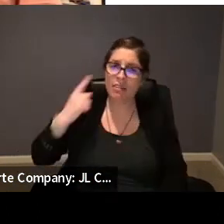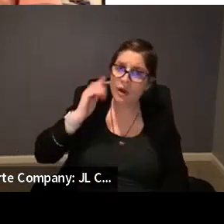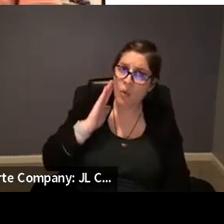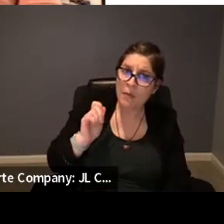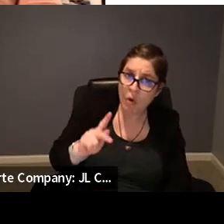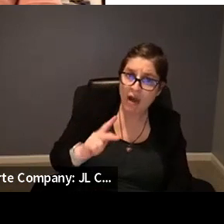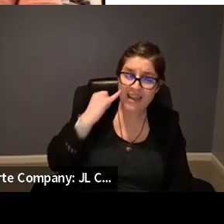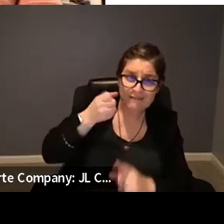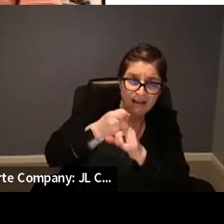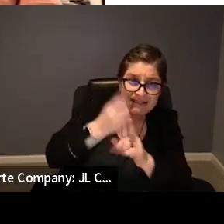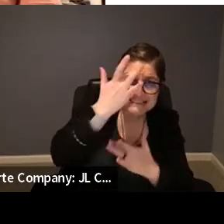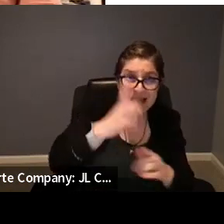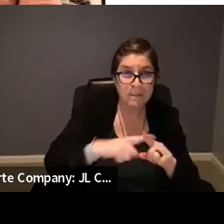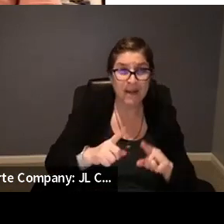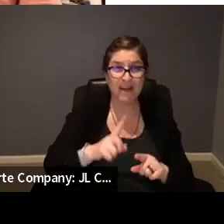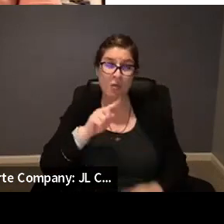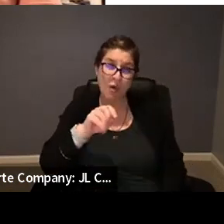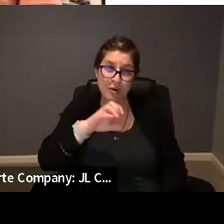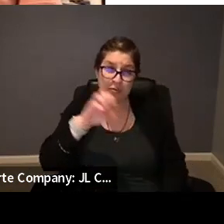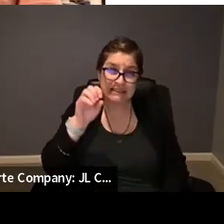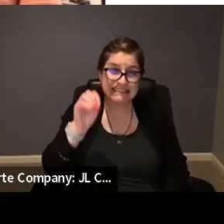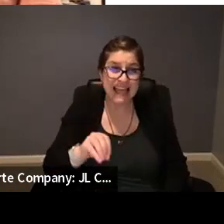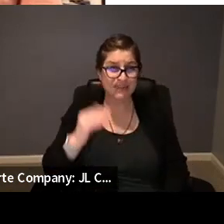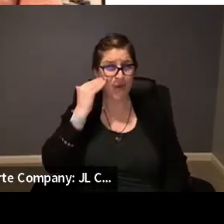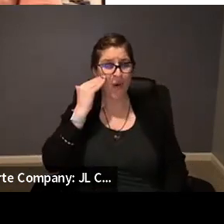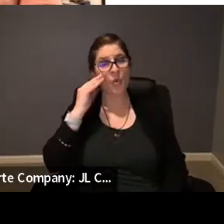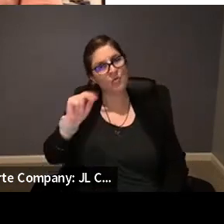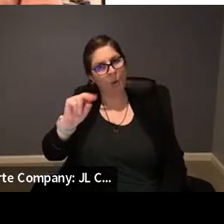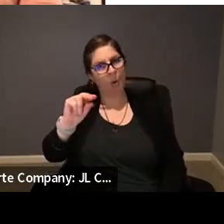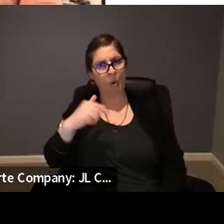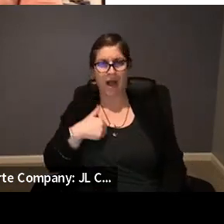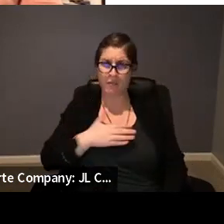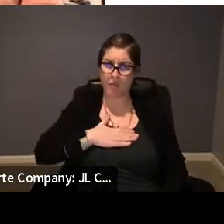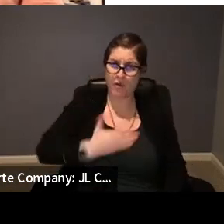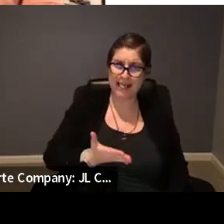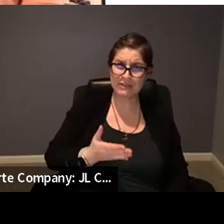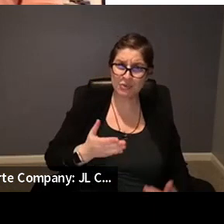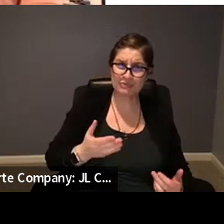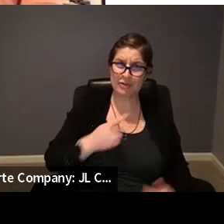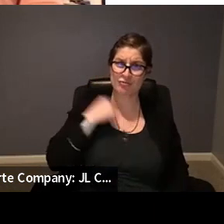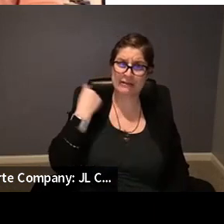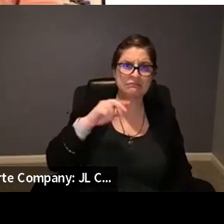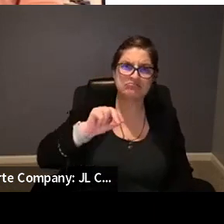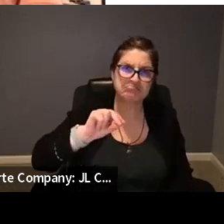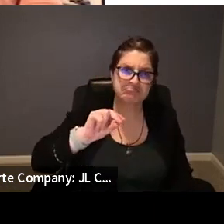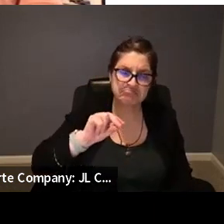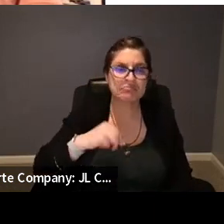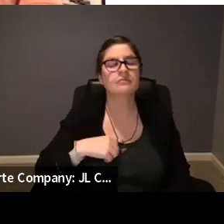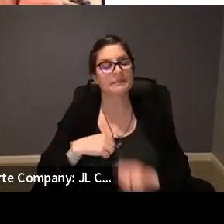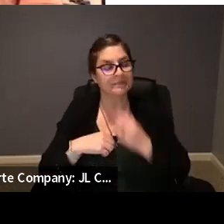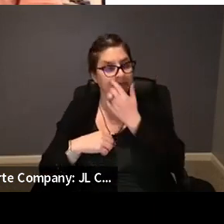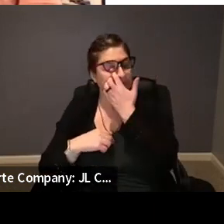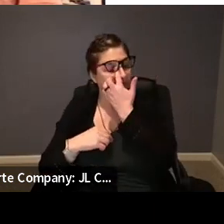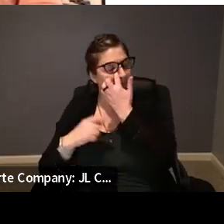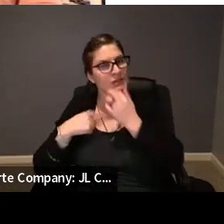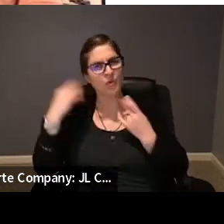I honestly don't know. Why would I want to take that chance? So, you know, for me, I've been very cognizant of, you